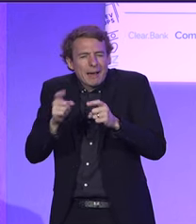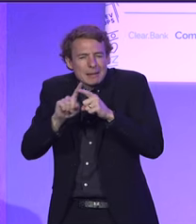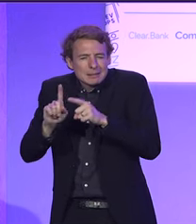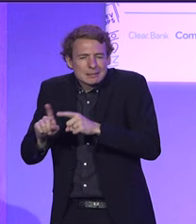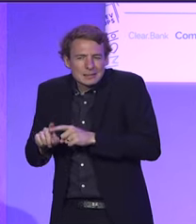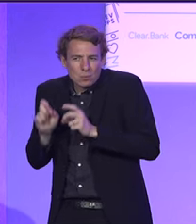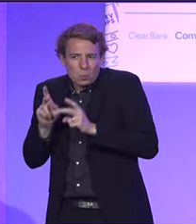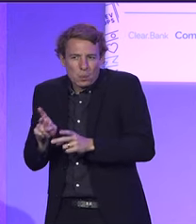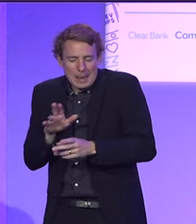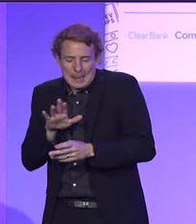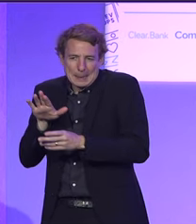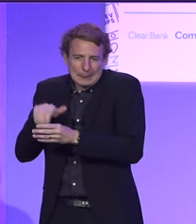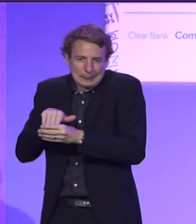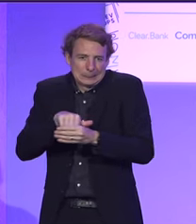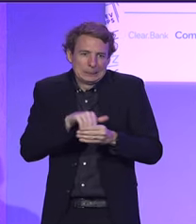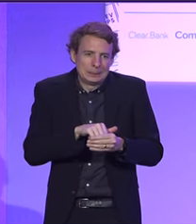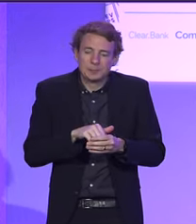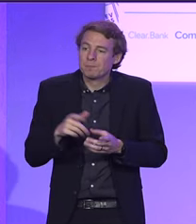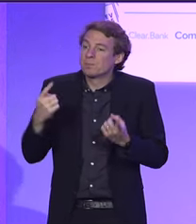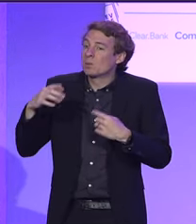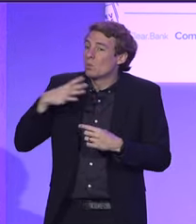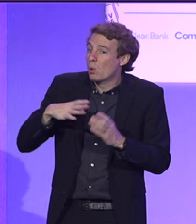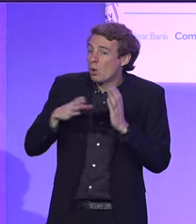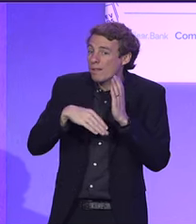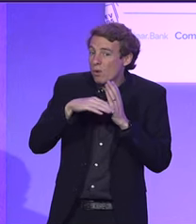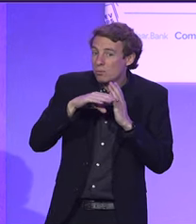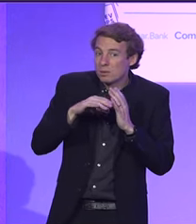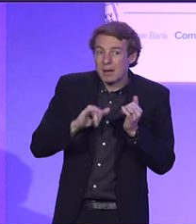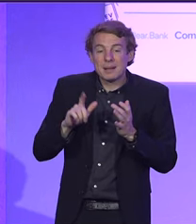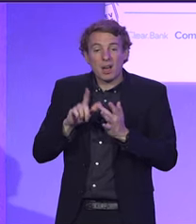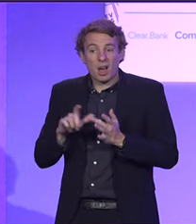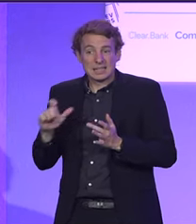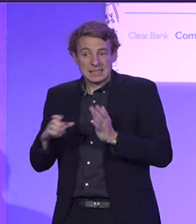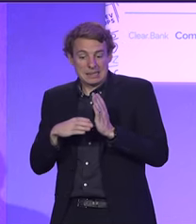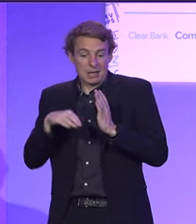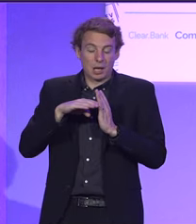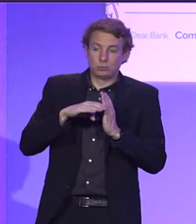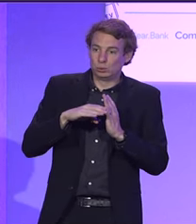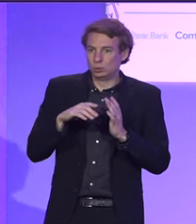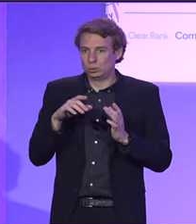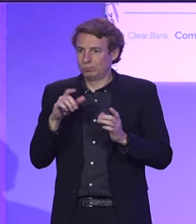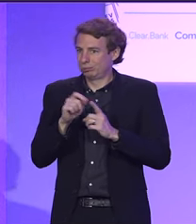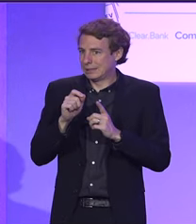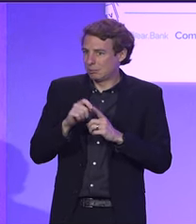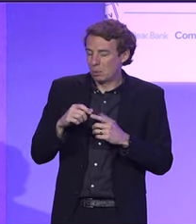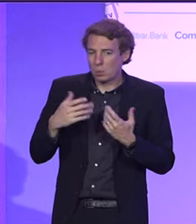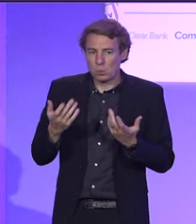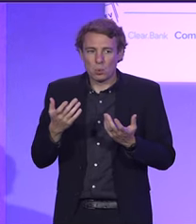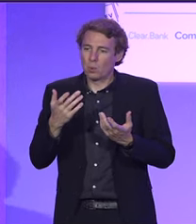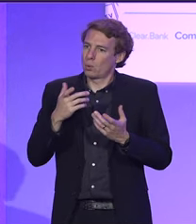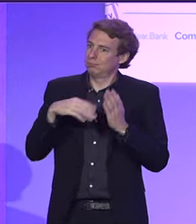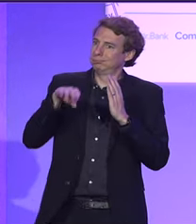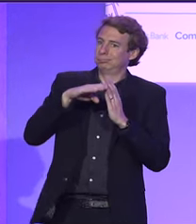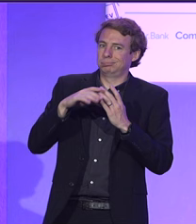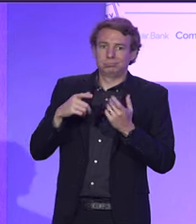promotions, whether it's going from, you know, sort of IC role up to principal, or we want to become a director, some of the times when you go in for